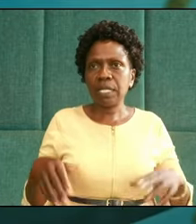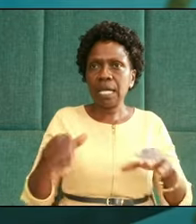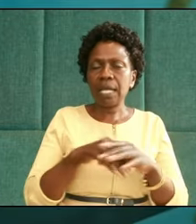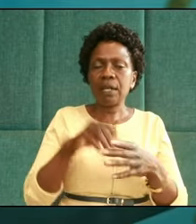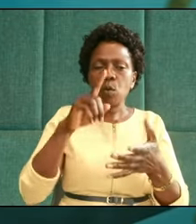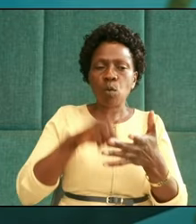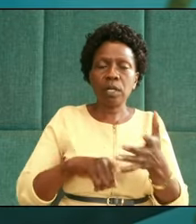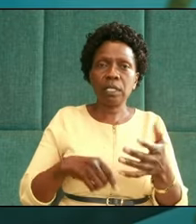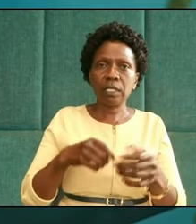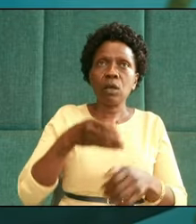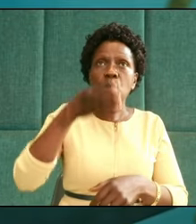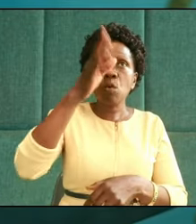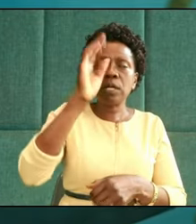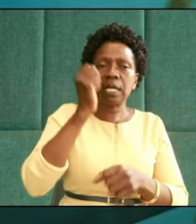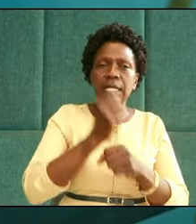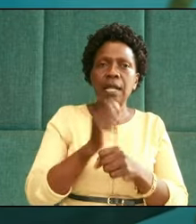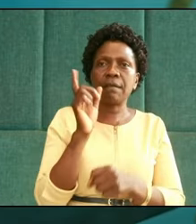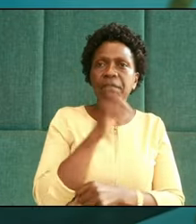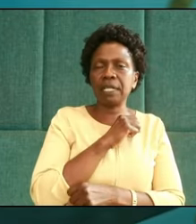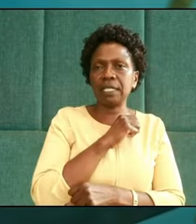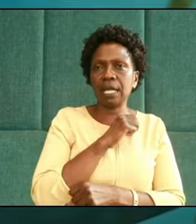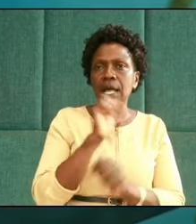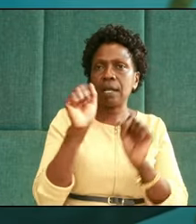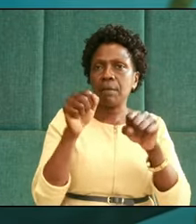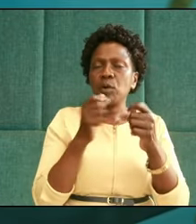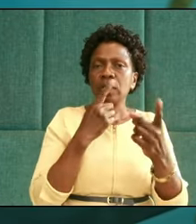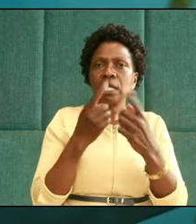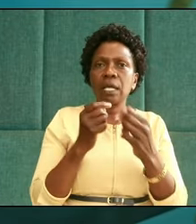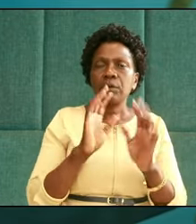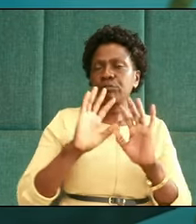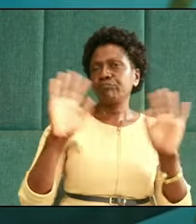what God has done, and to be able to say